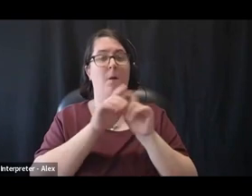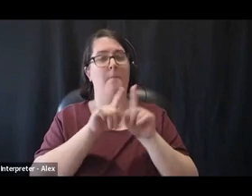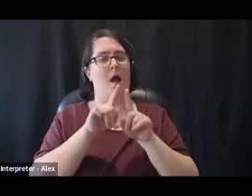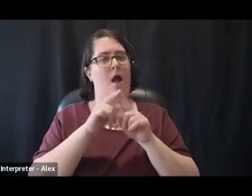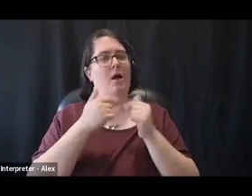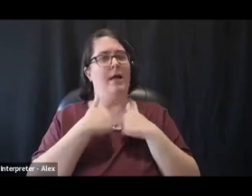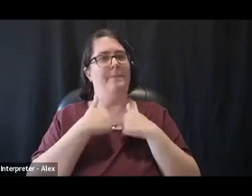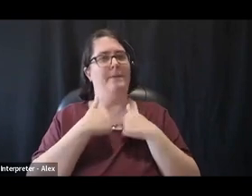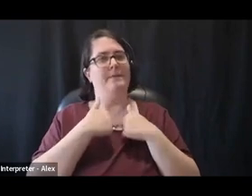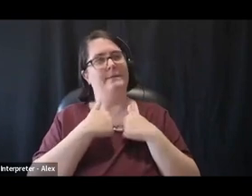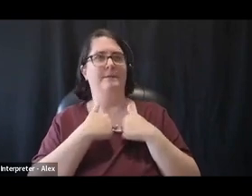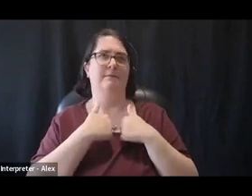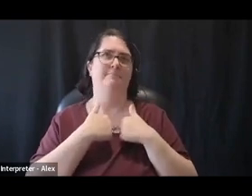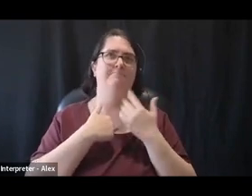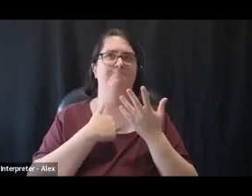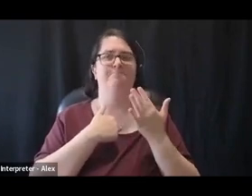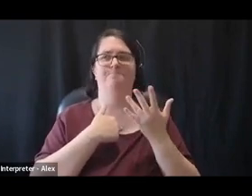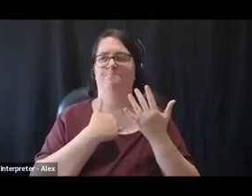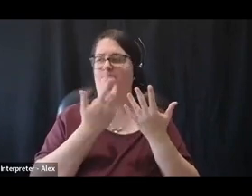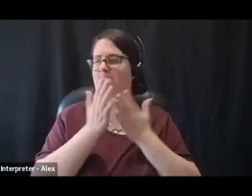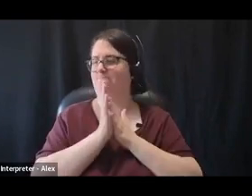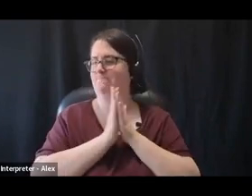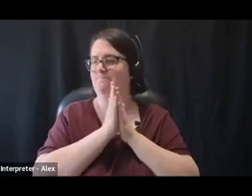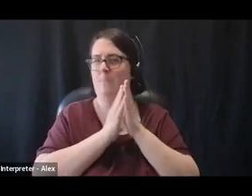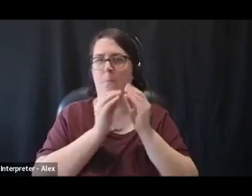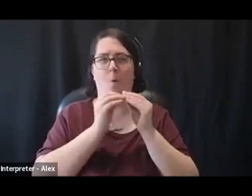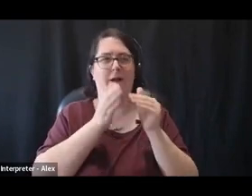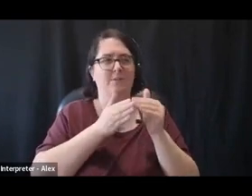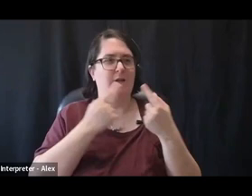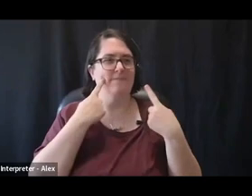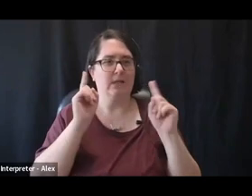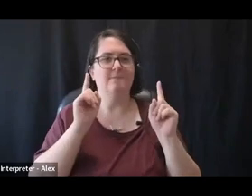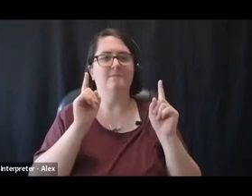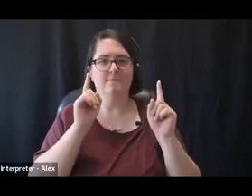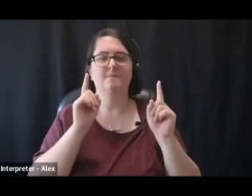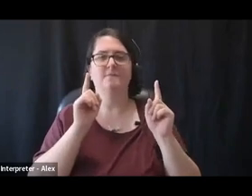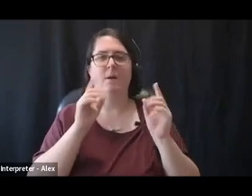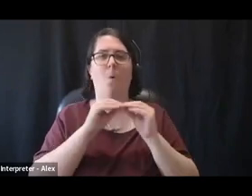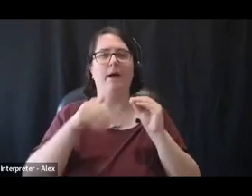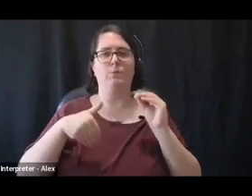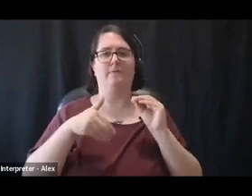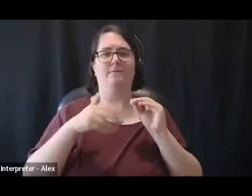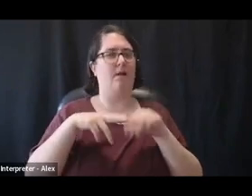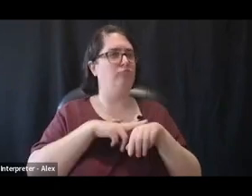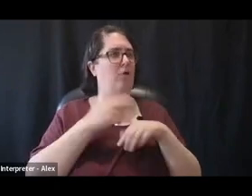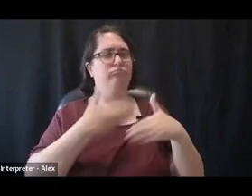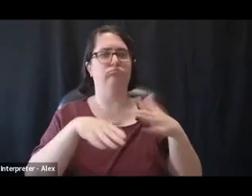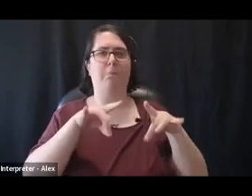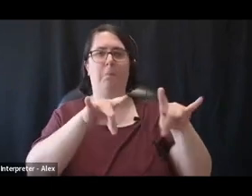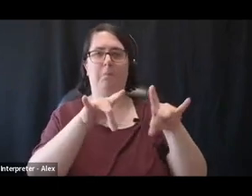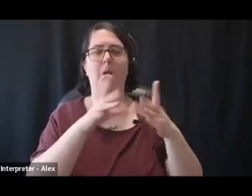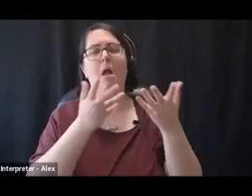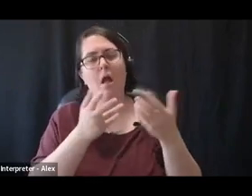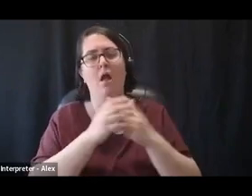interested in making things efficient, effective, and intuitive, and I have